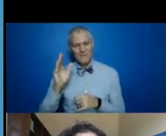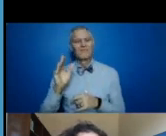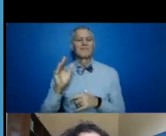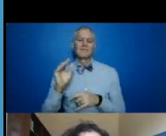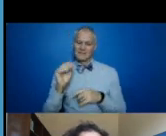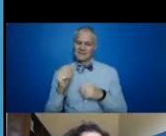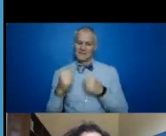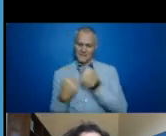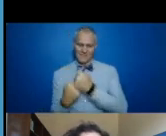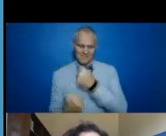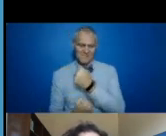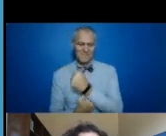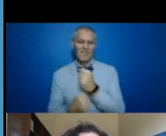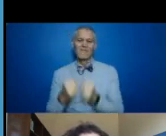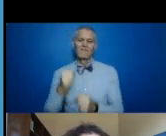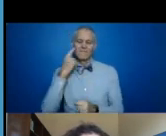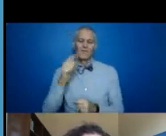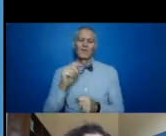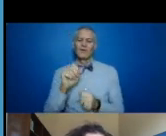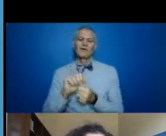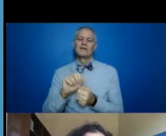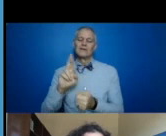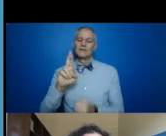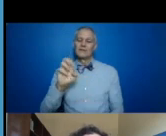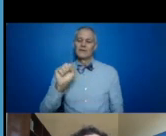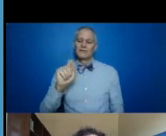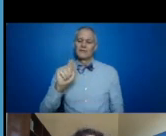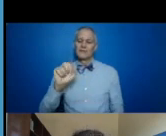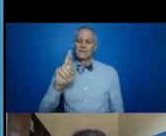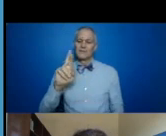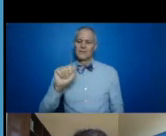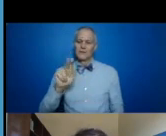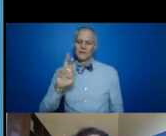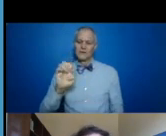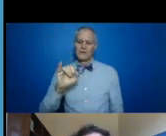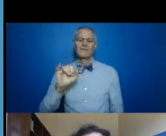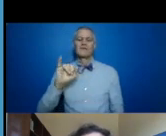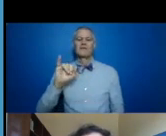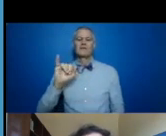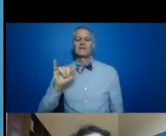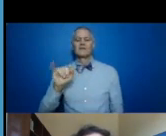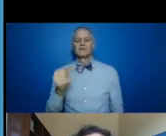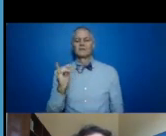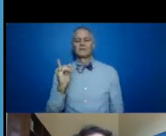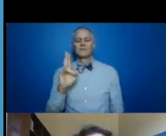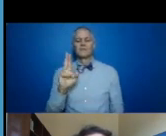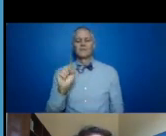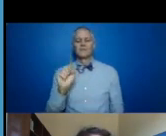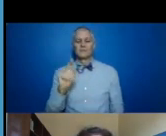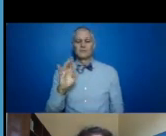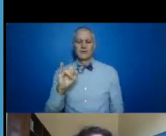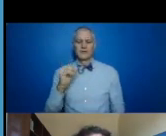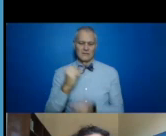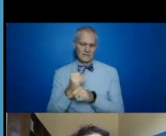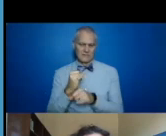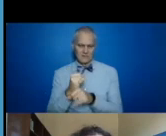series hosted by the South Carolina Restorative Justice Initiative. I am Aparna Pulavarpu, and I'm the Executive Director and founder